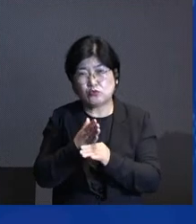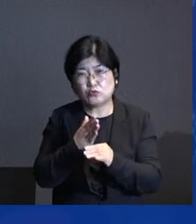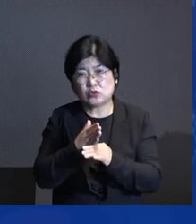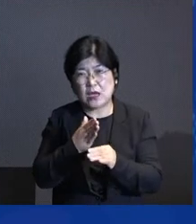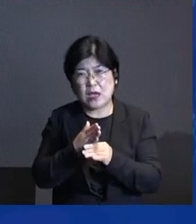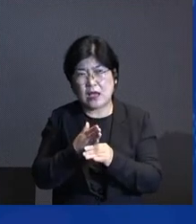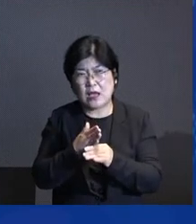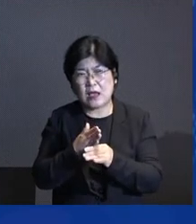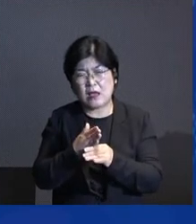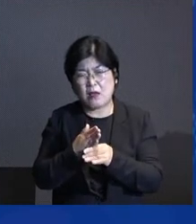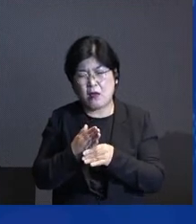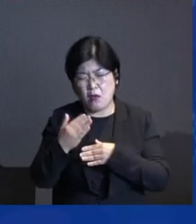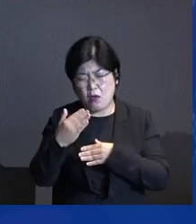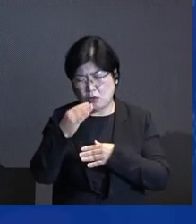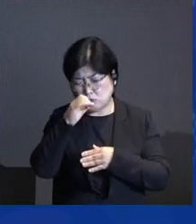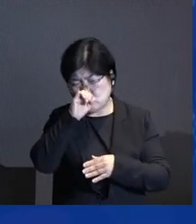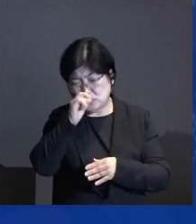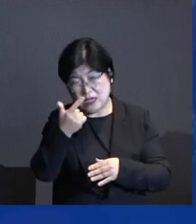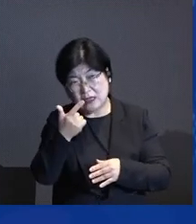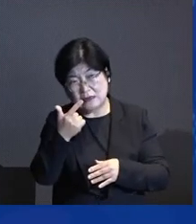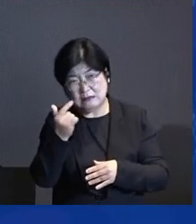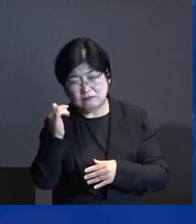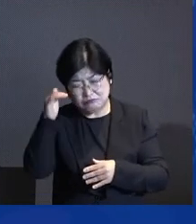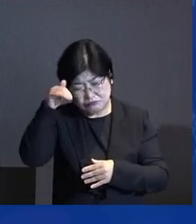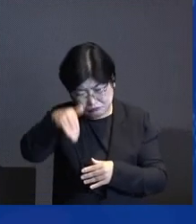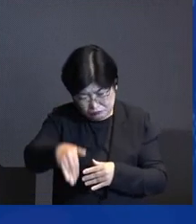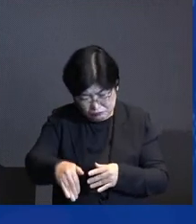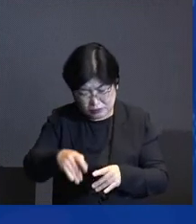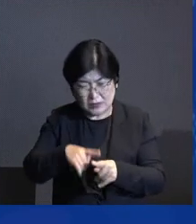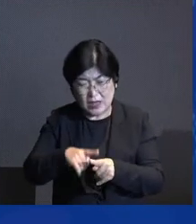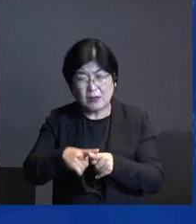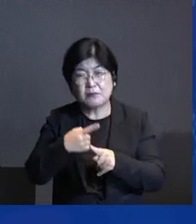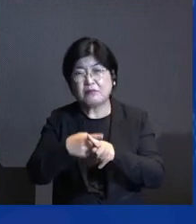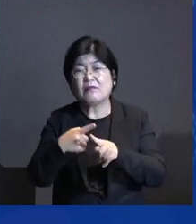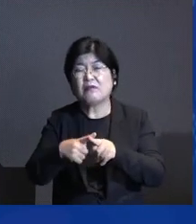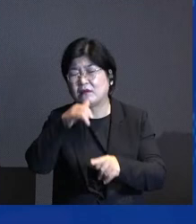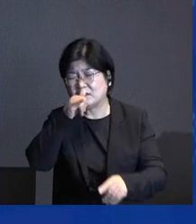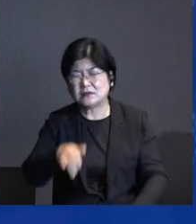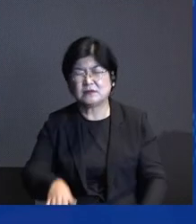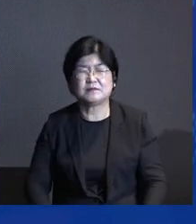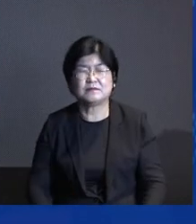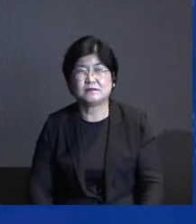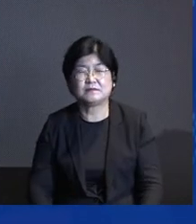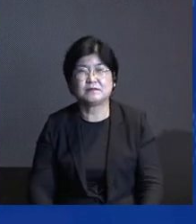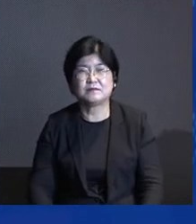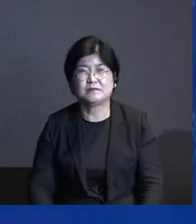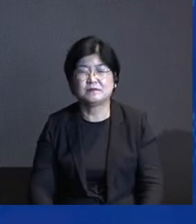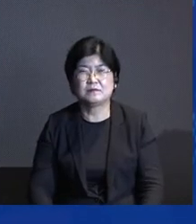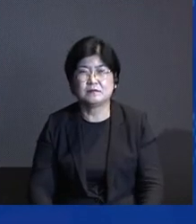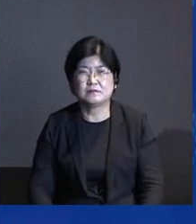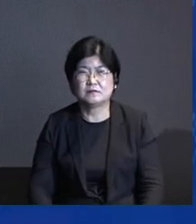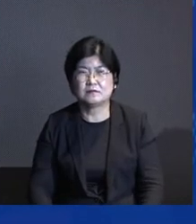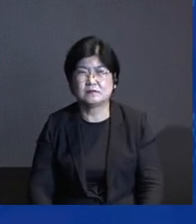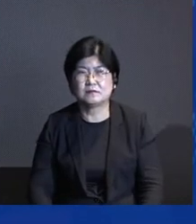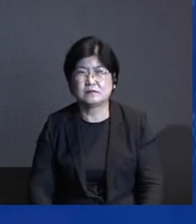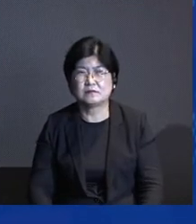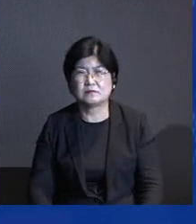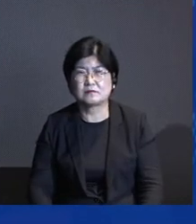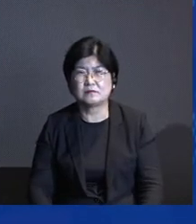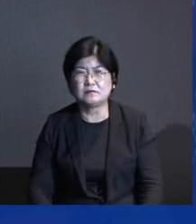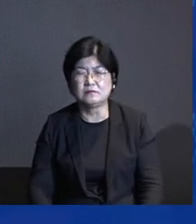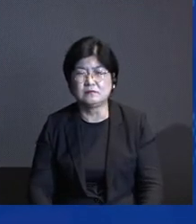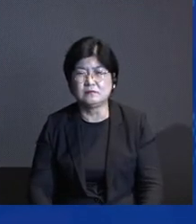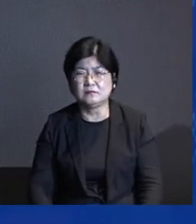the deterioration of the elderly. This is because the result of the assessment addressed the real